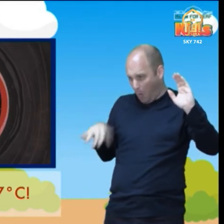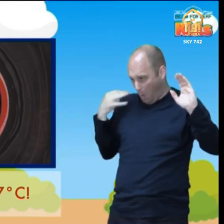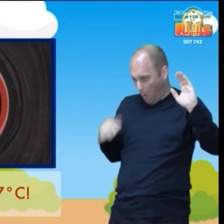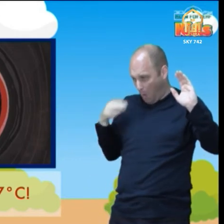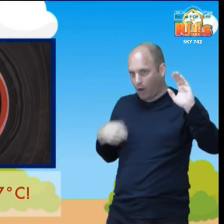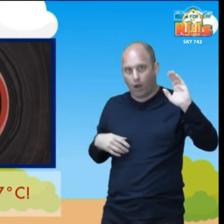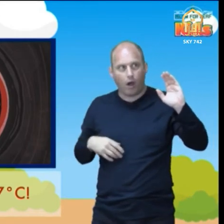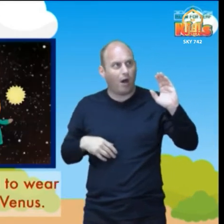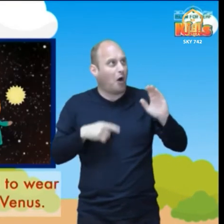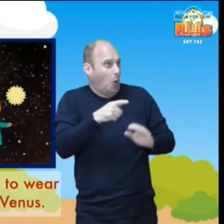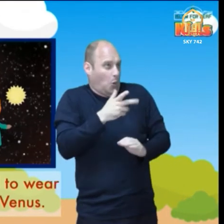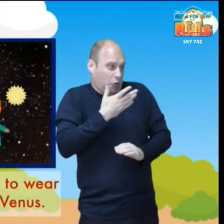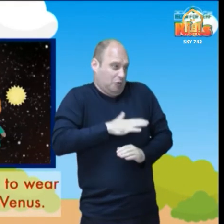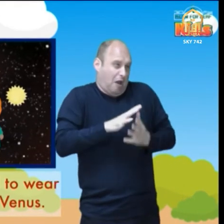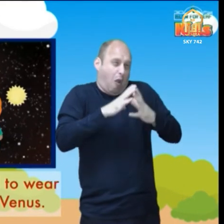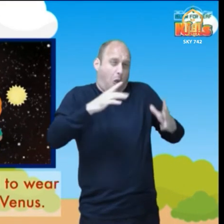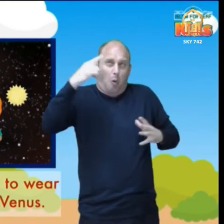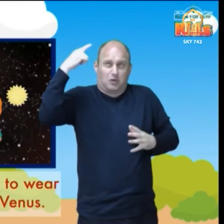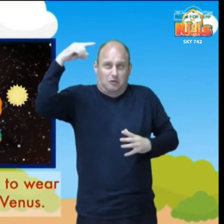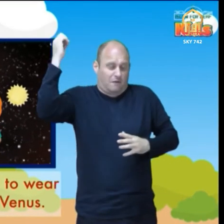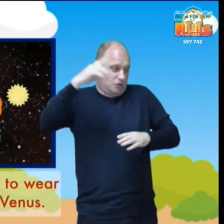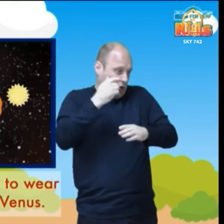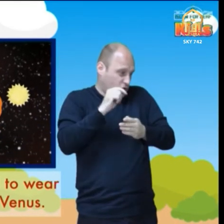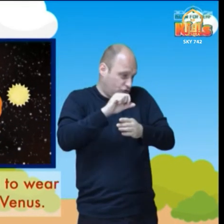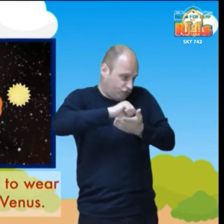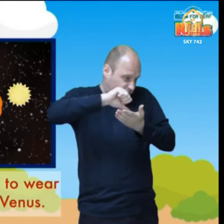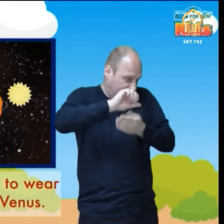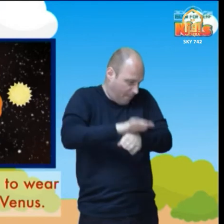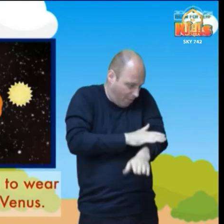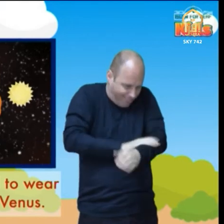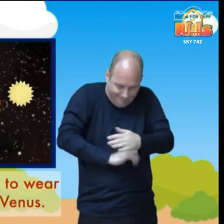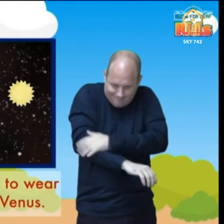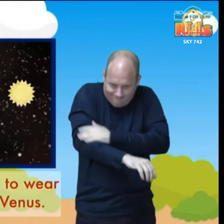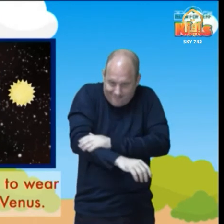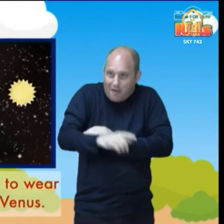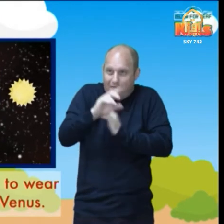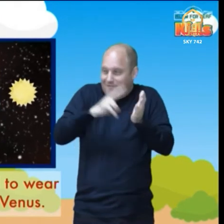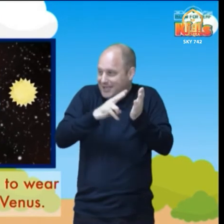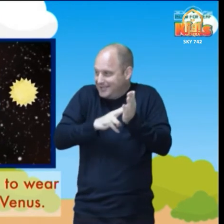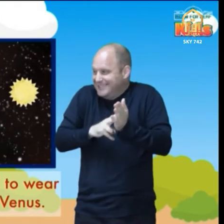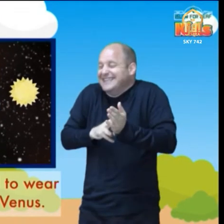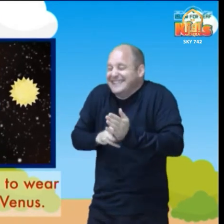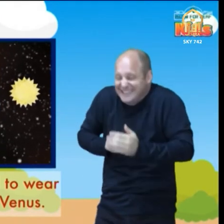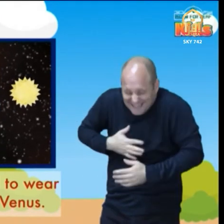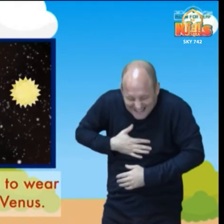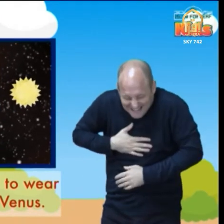Celsius. Wow, you would need to wear a lot of sunscreen on Venus.